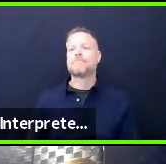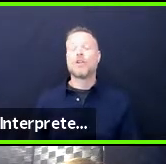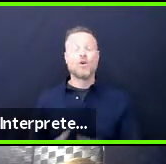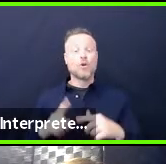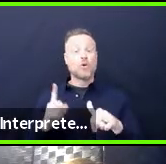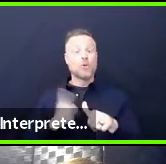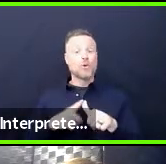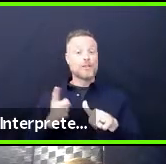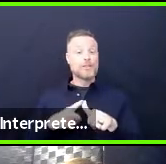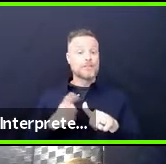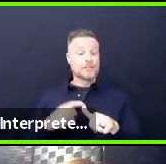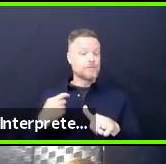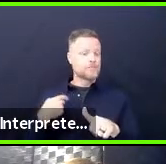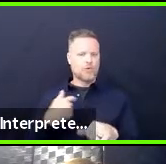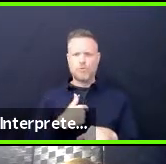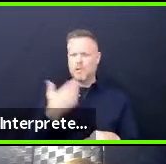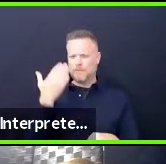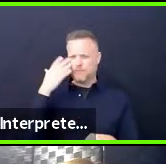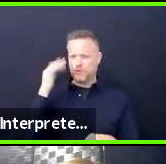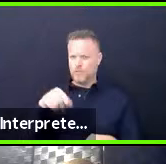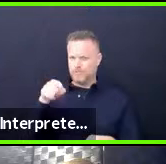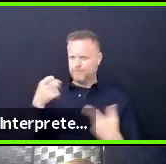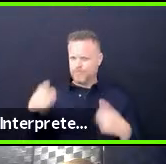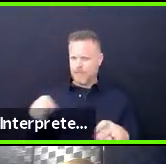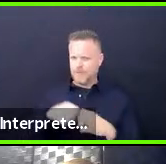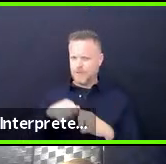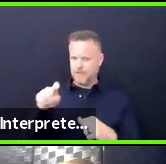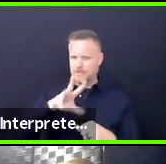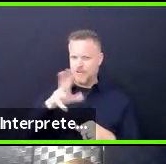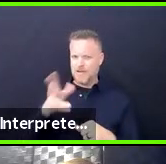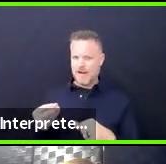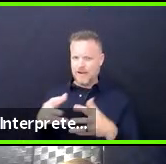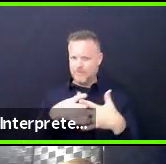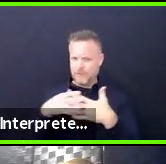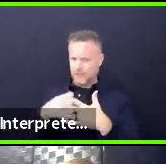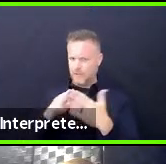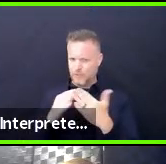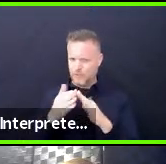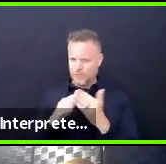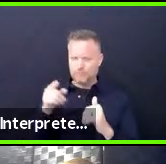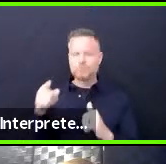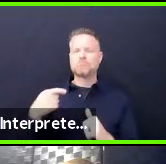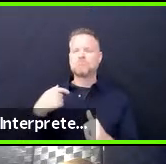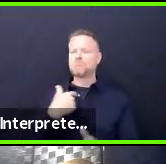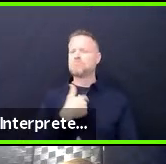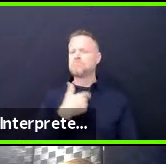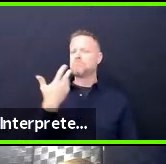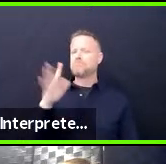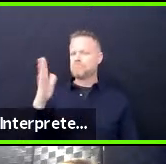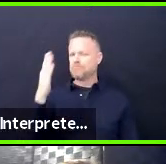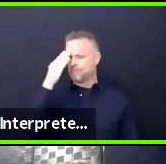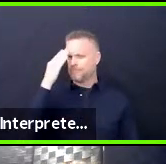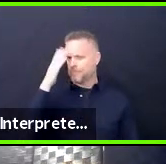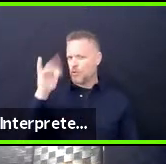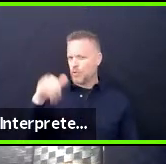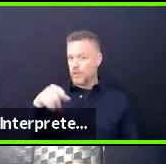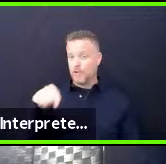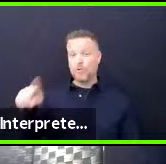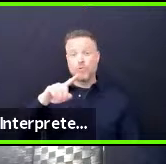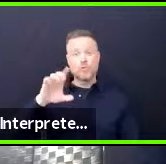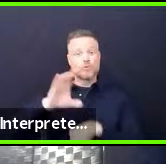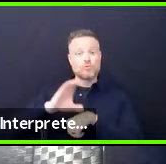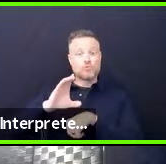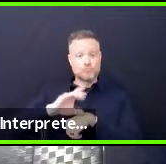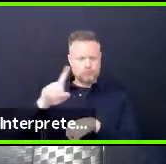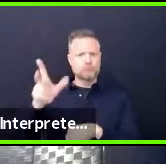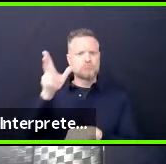we knew that in the African-American community, for instance, we knew that most of the churches would listen